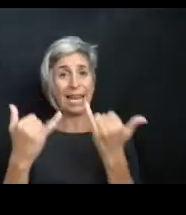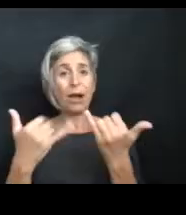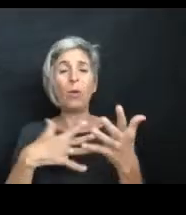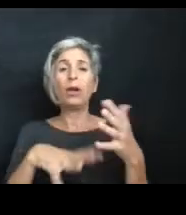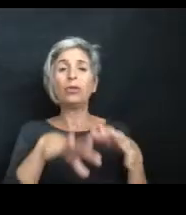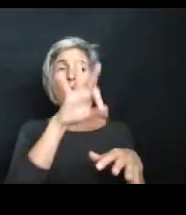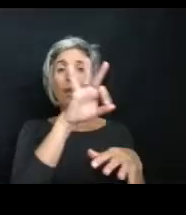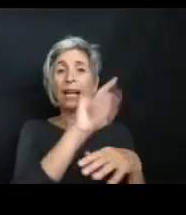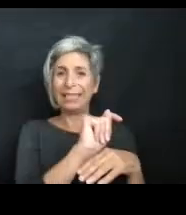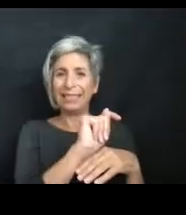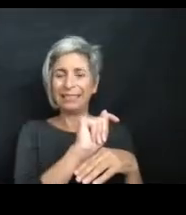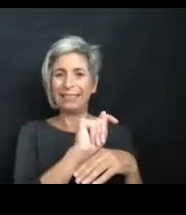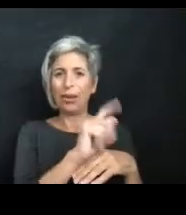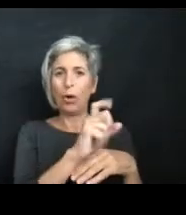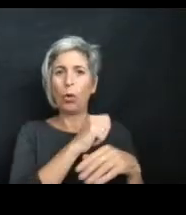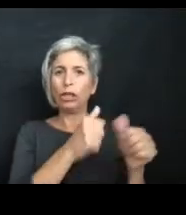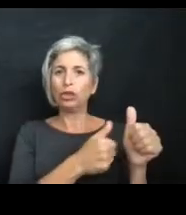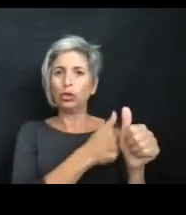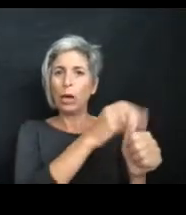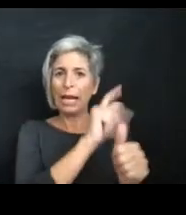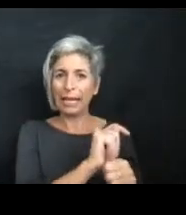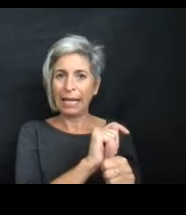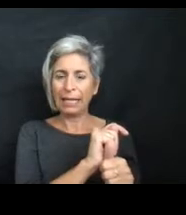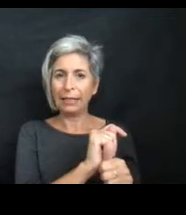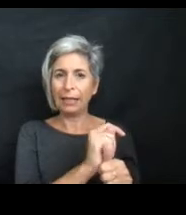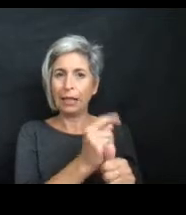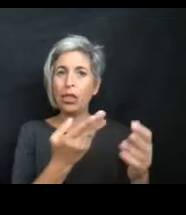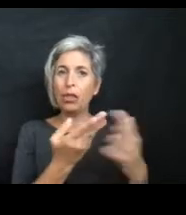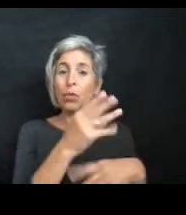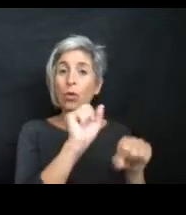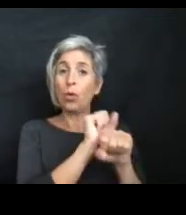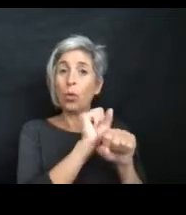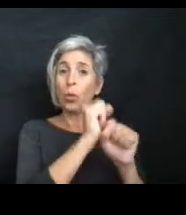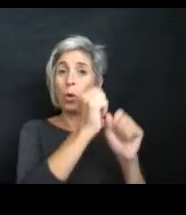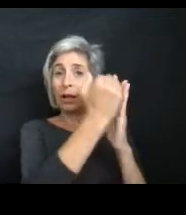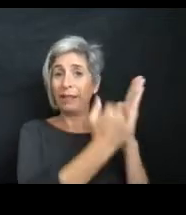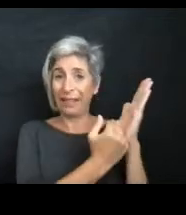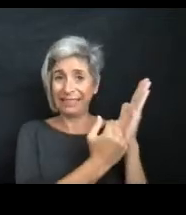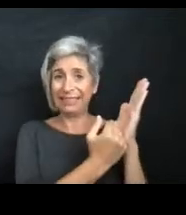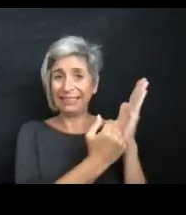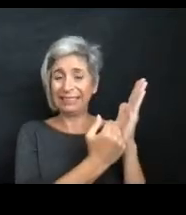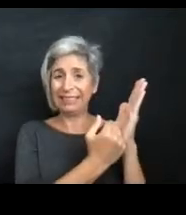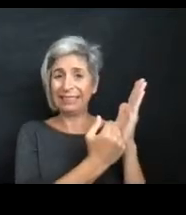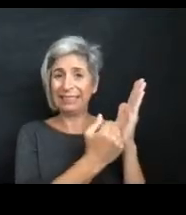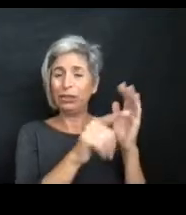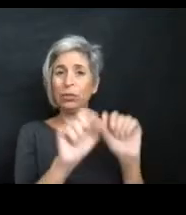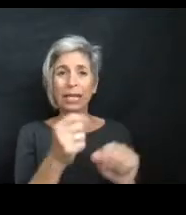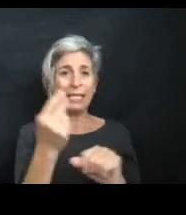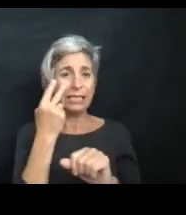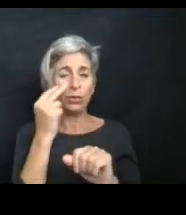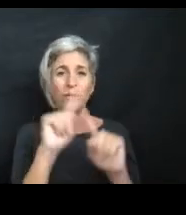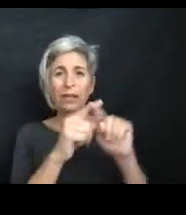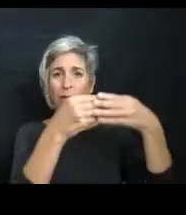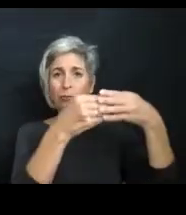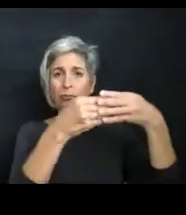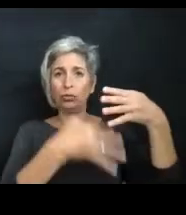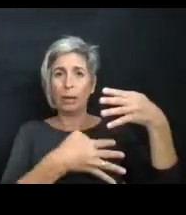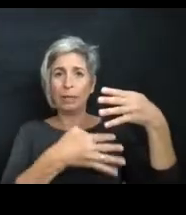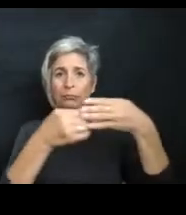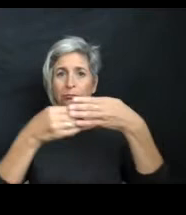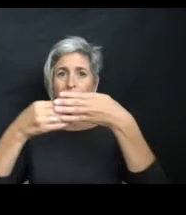one way or another. So one way is through that work list item on the navigation menu. And you can see that you have different drop downs here. You have a